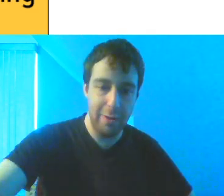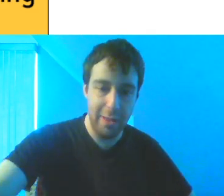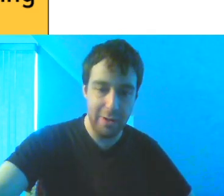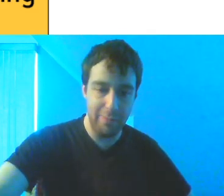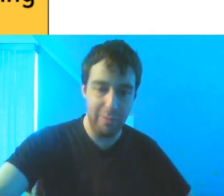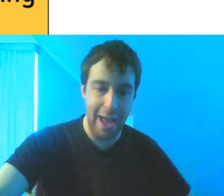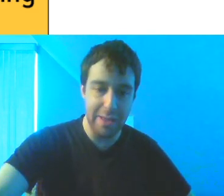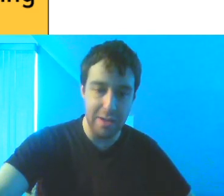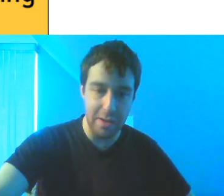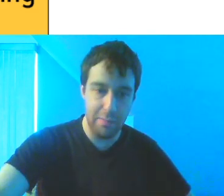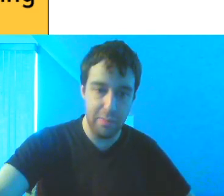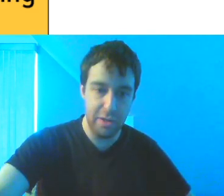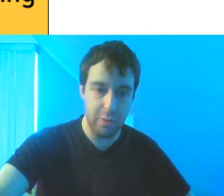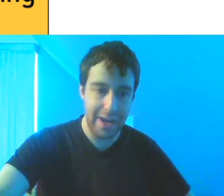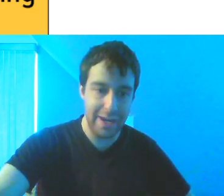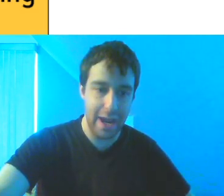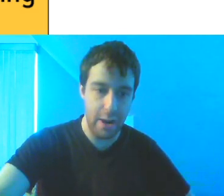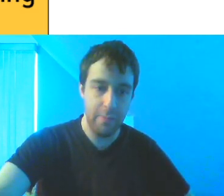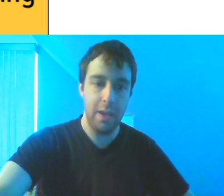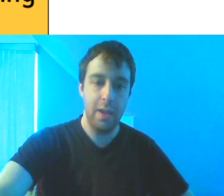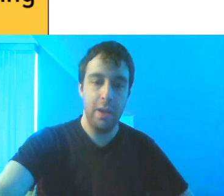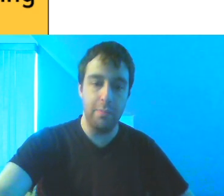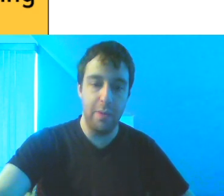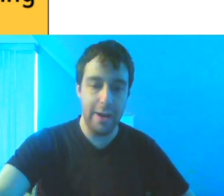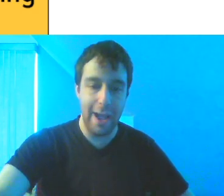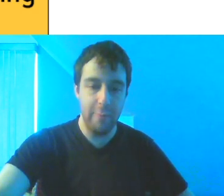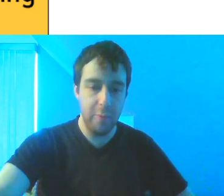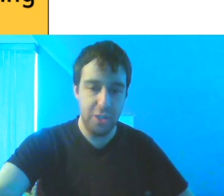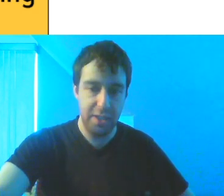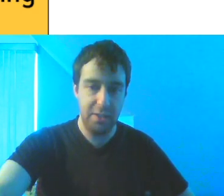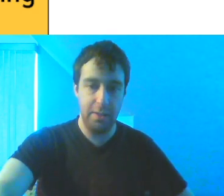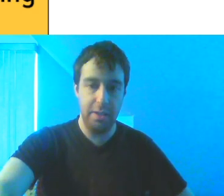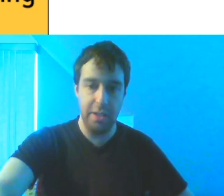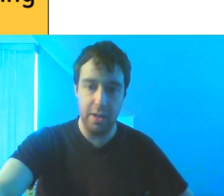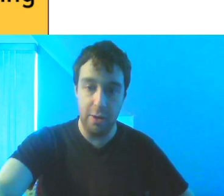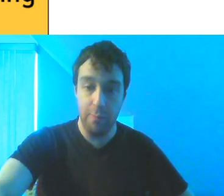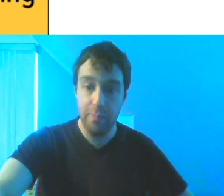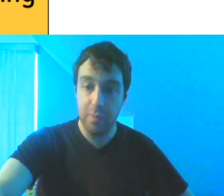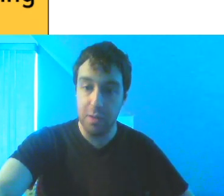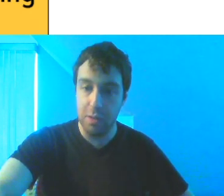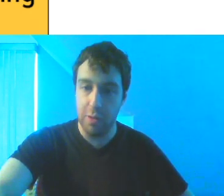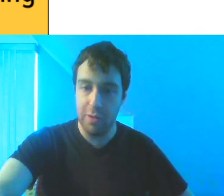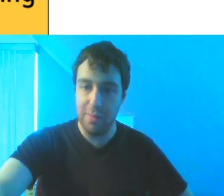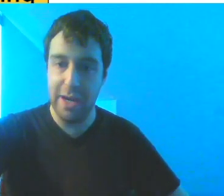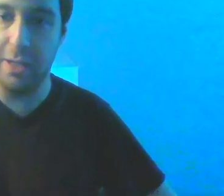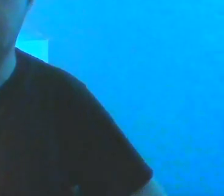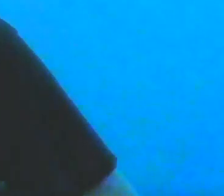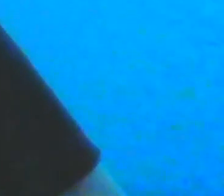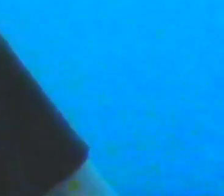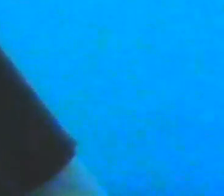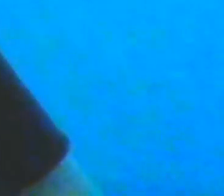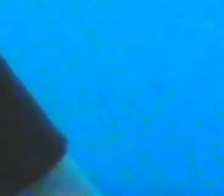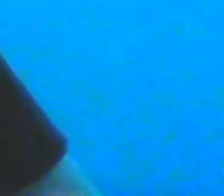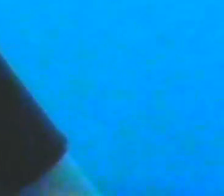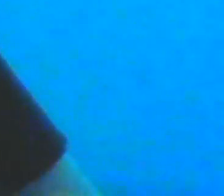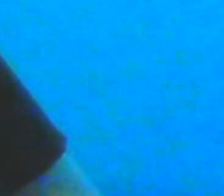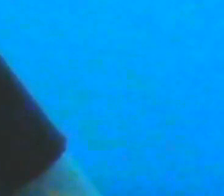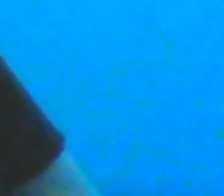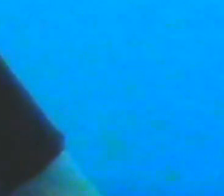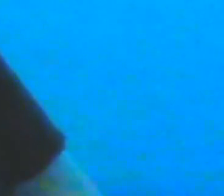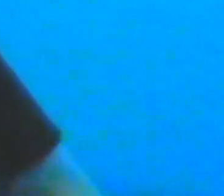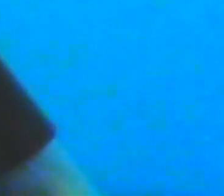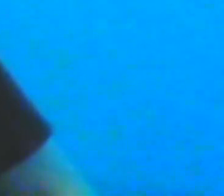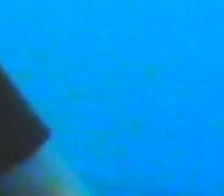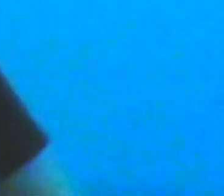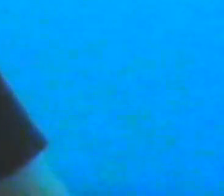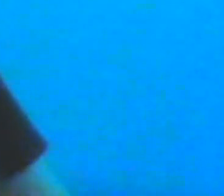So I don't really want to play the numbers right now, but I will just, go to me in a second, so we'll put me back